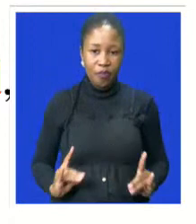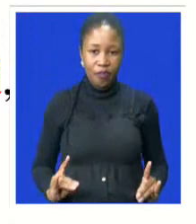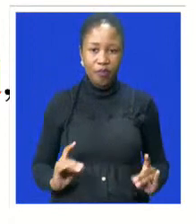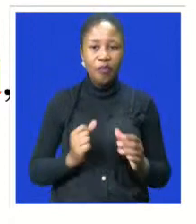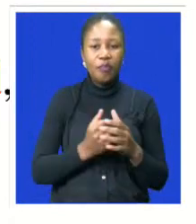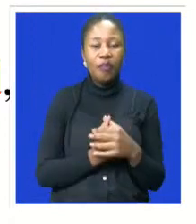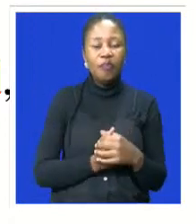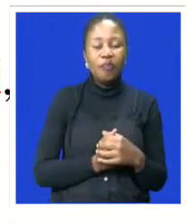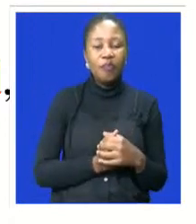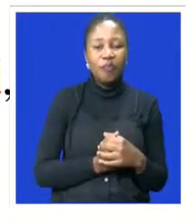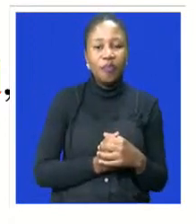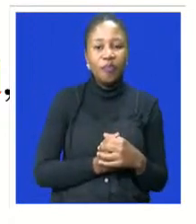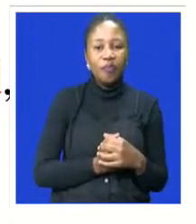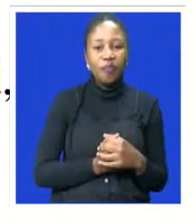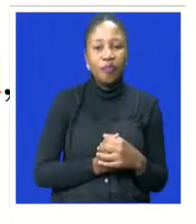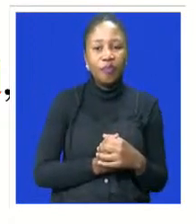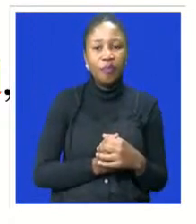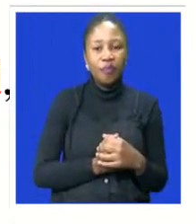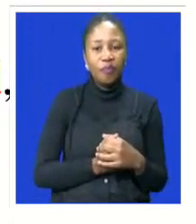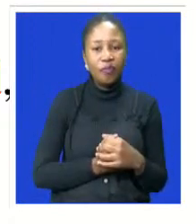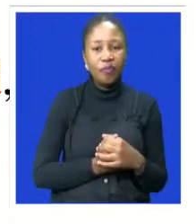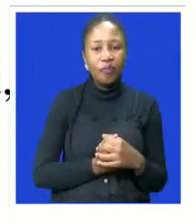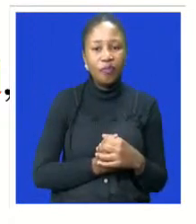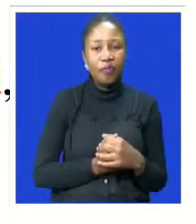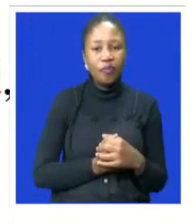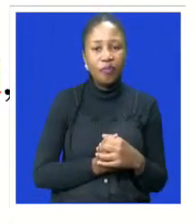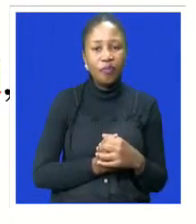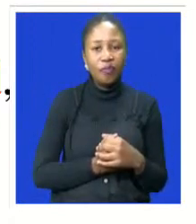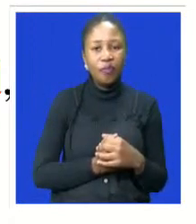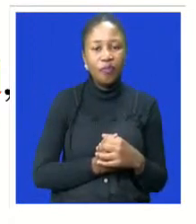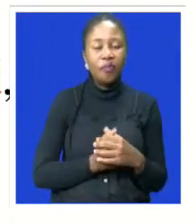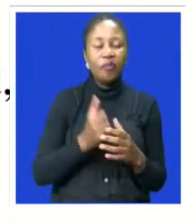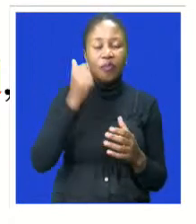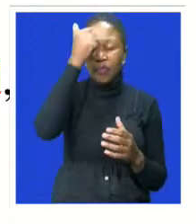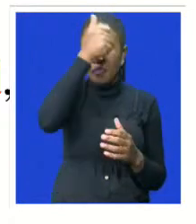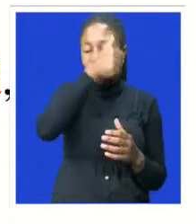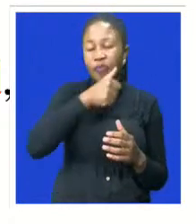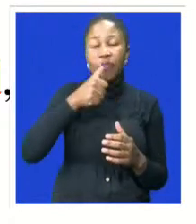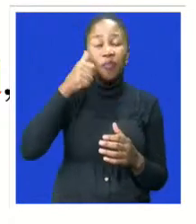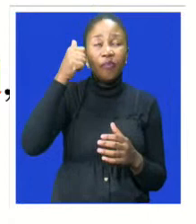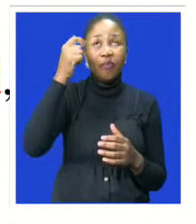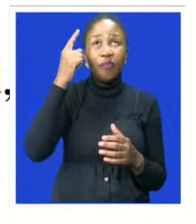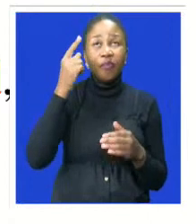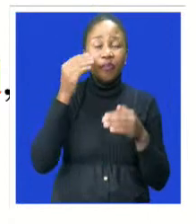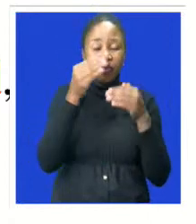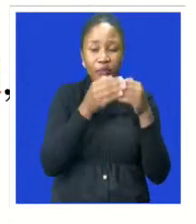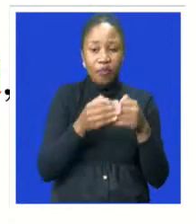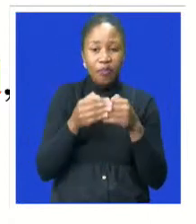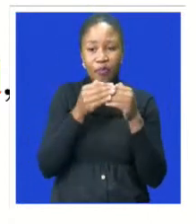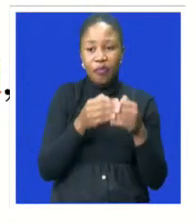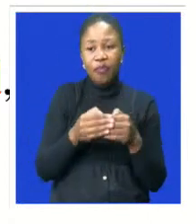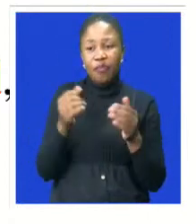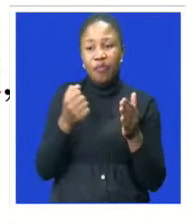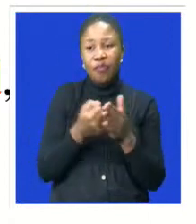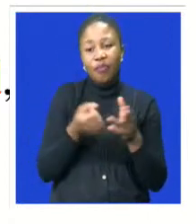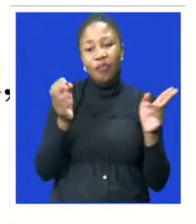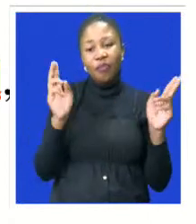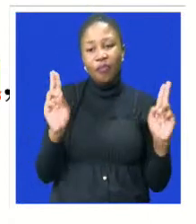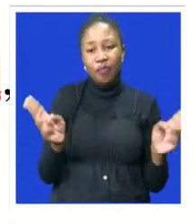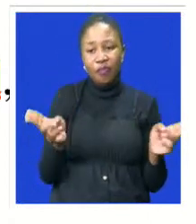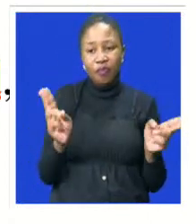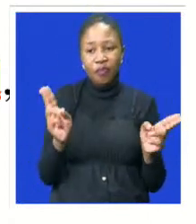Lena, we have learned that God takes care of nature in many ways, which include